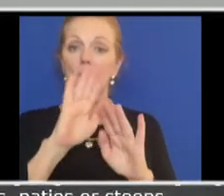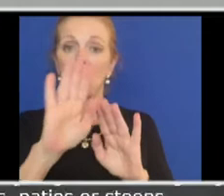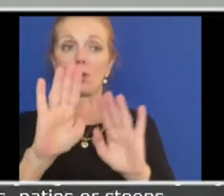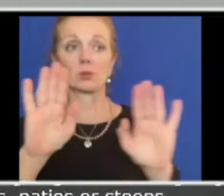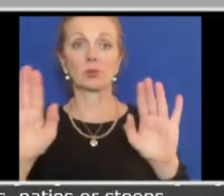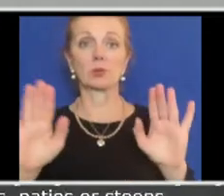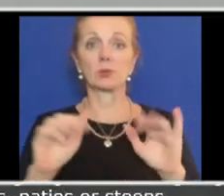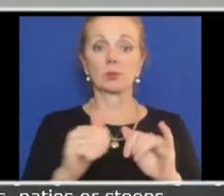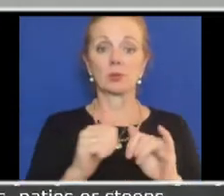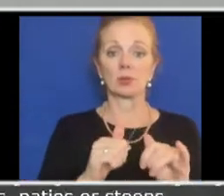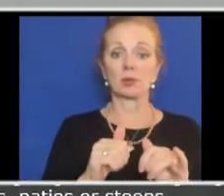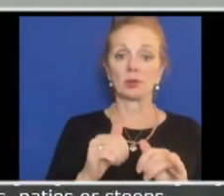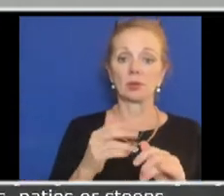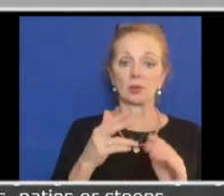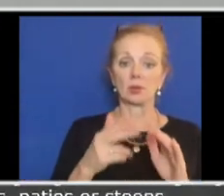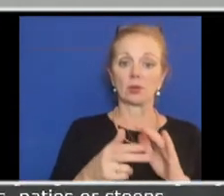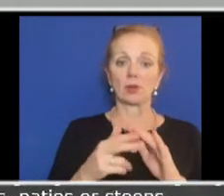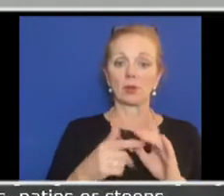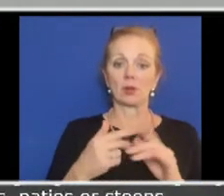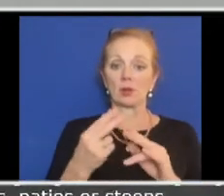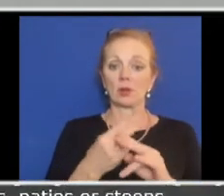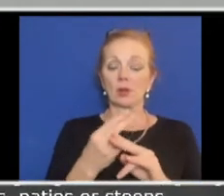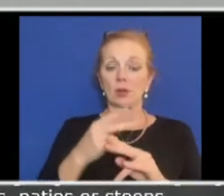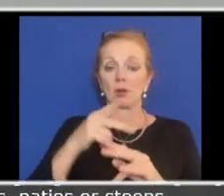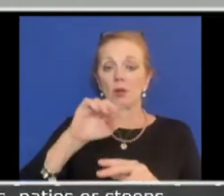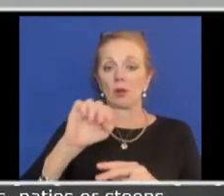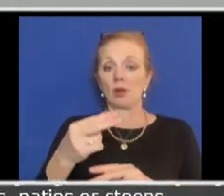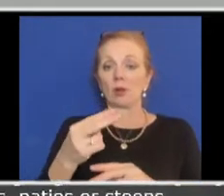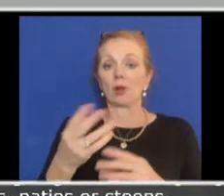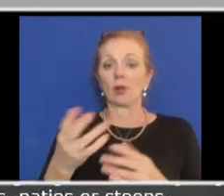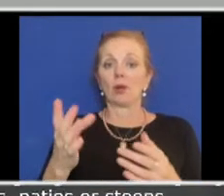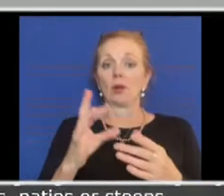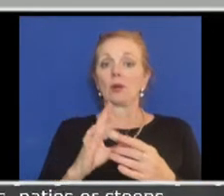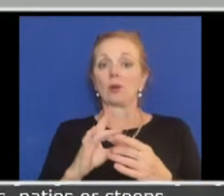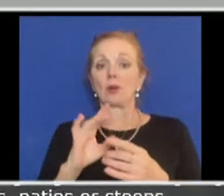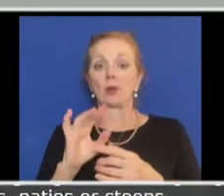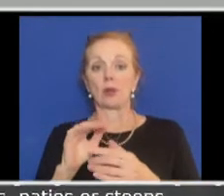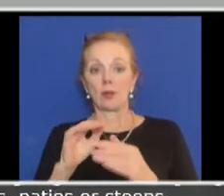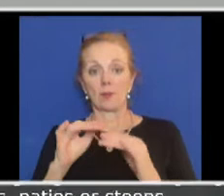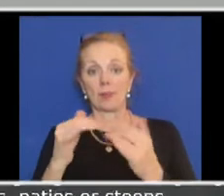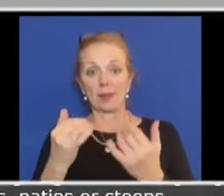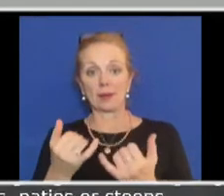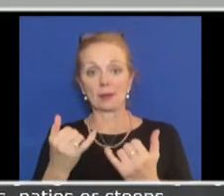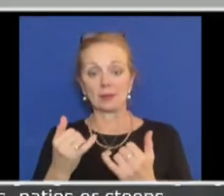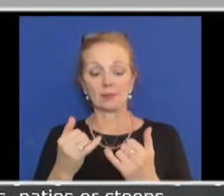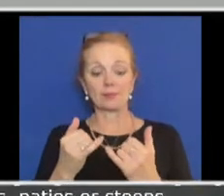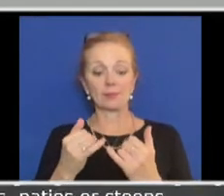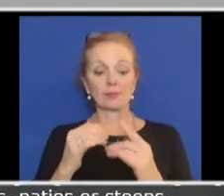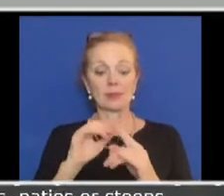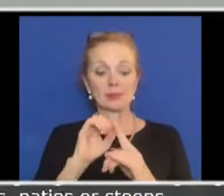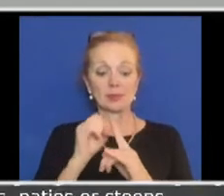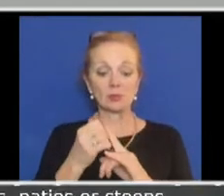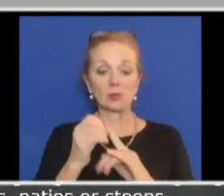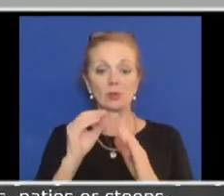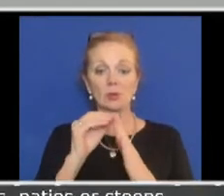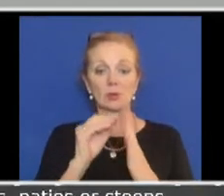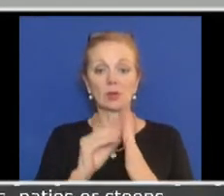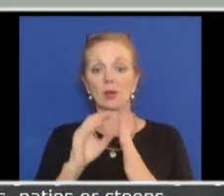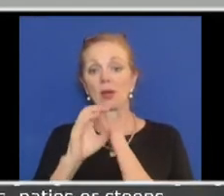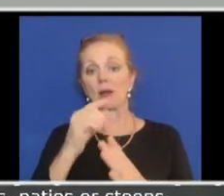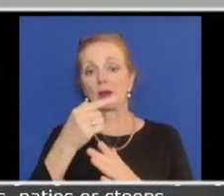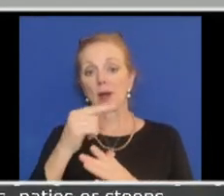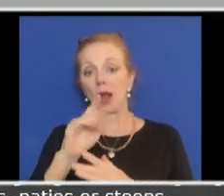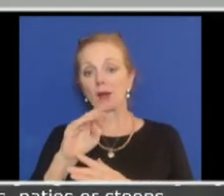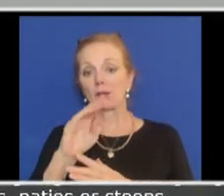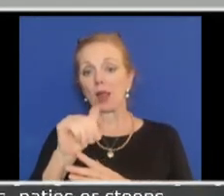garage door treatments and usable porches have been incorporated into the conditional notes it would extend Gondola Avenue to